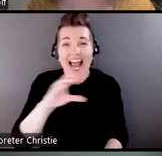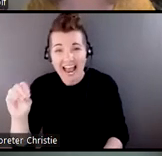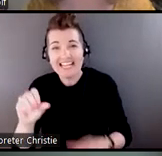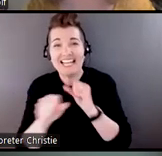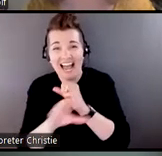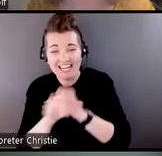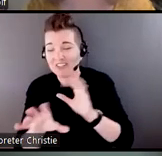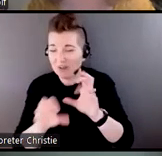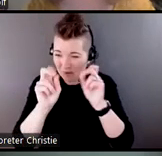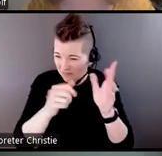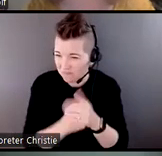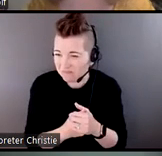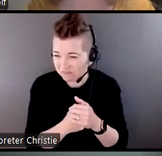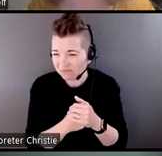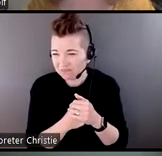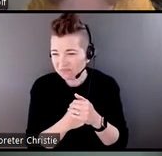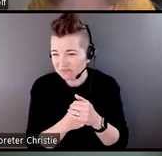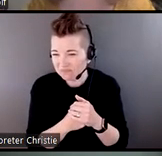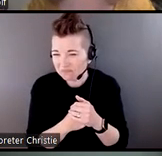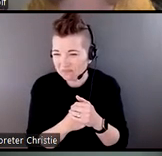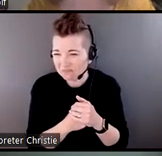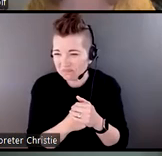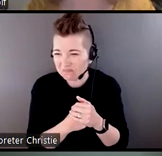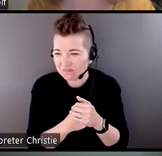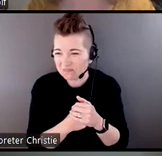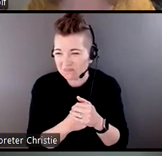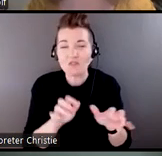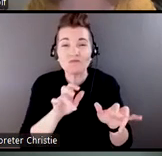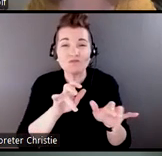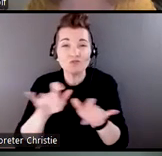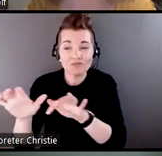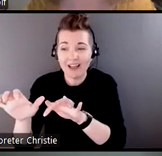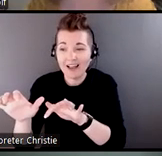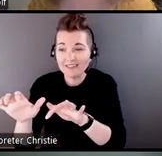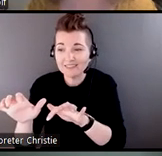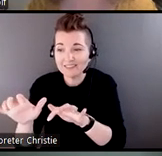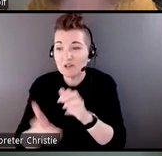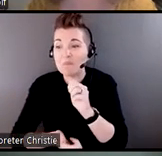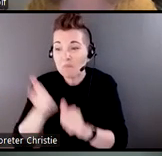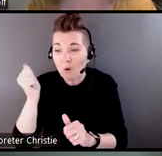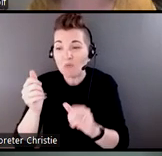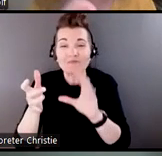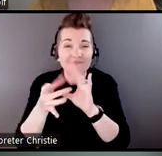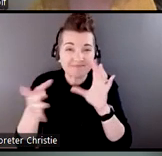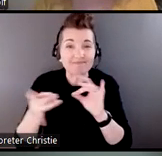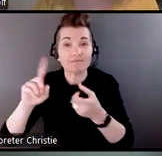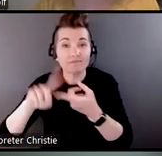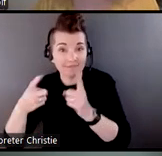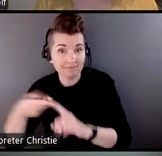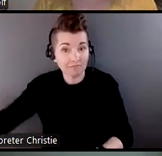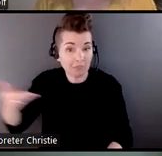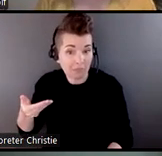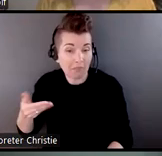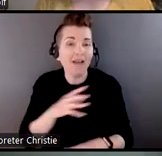say definitely though, if you look in the chat, you will see that it is overwhelmingly people use friend and research, which